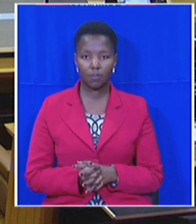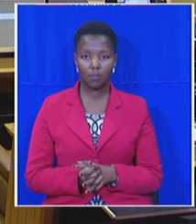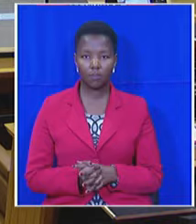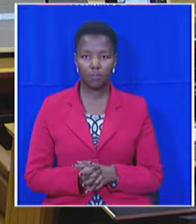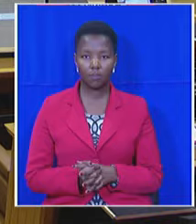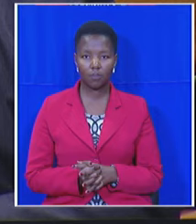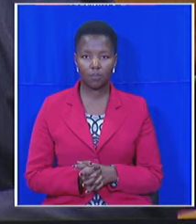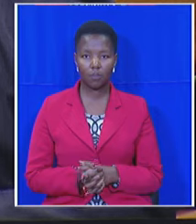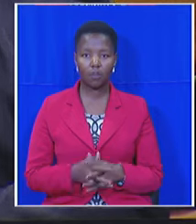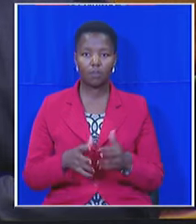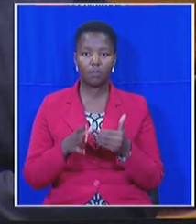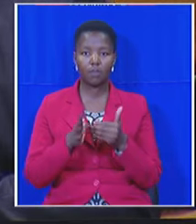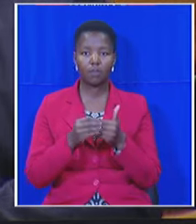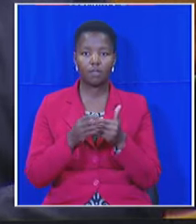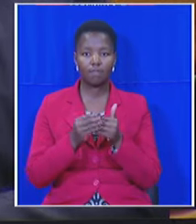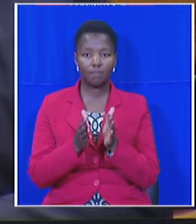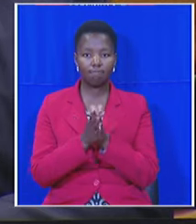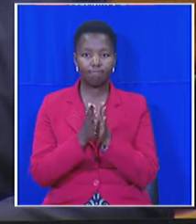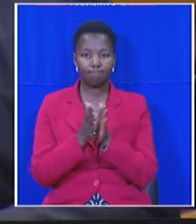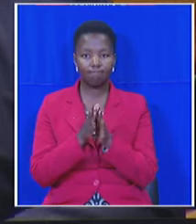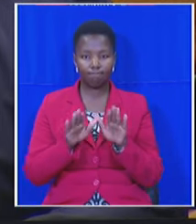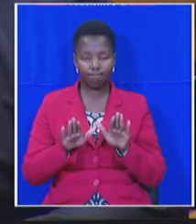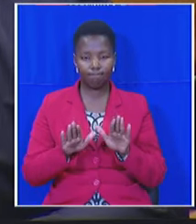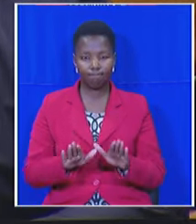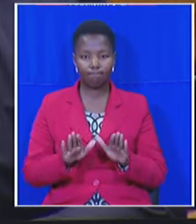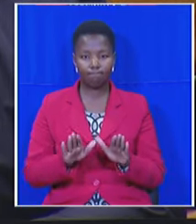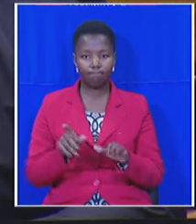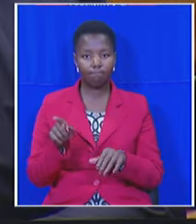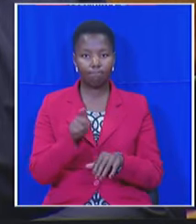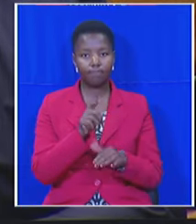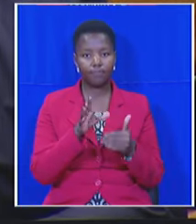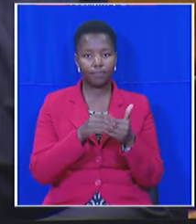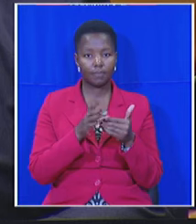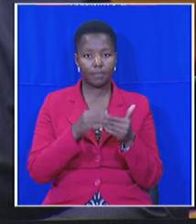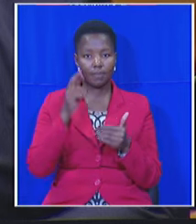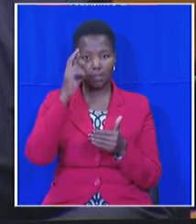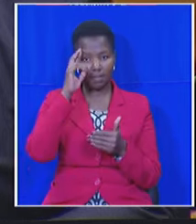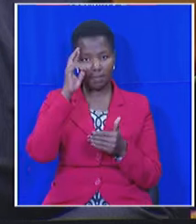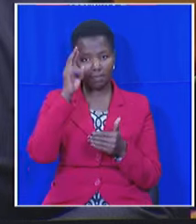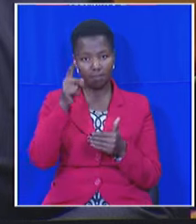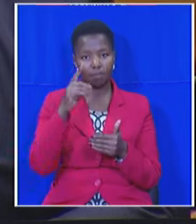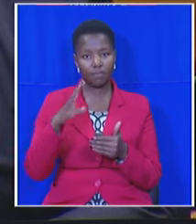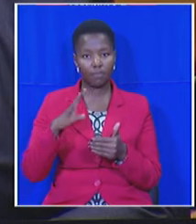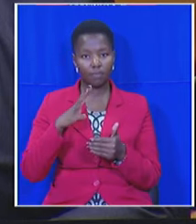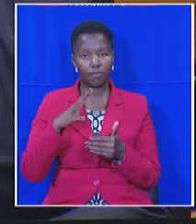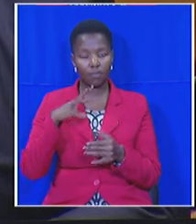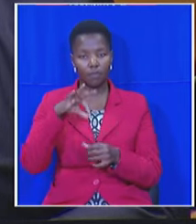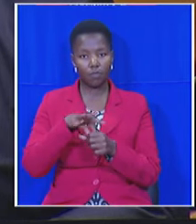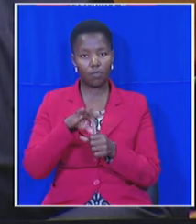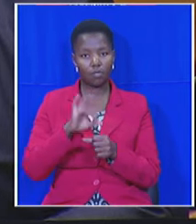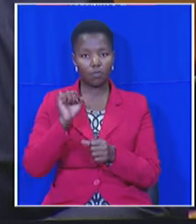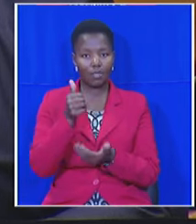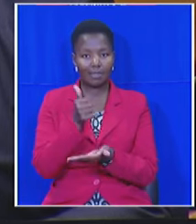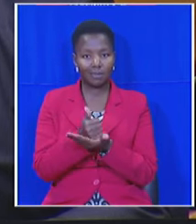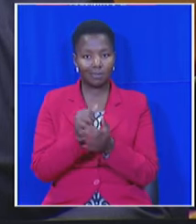Order, honorable members. I would like to remind members that they may only vote from their allocated